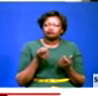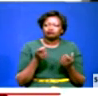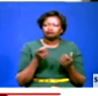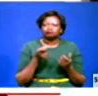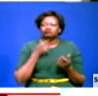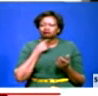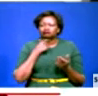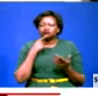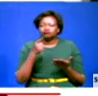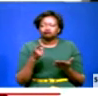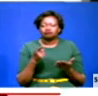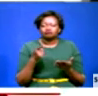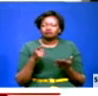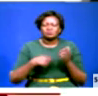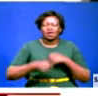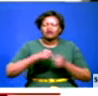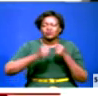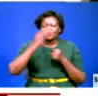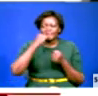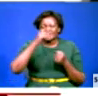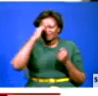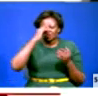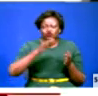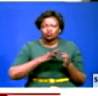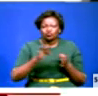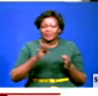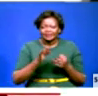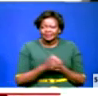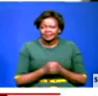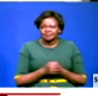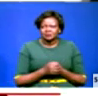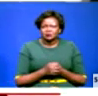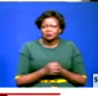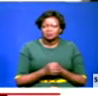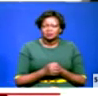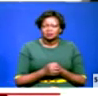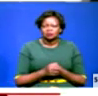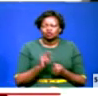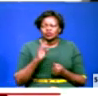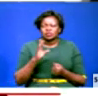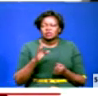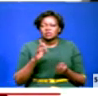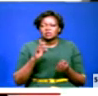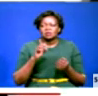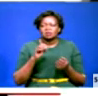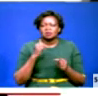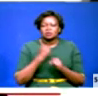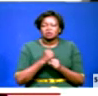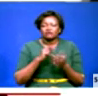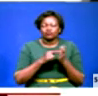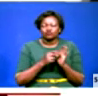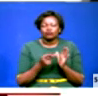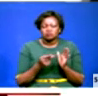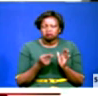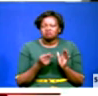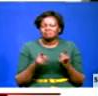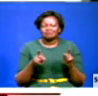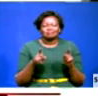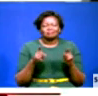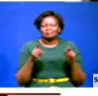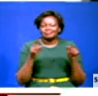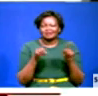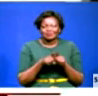to extend universal healthcare coverage staff contracts for 3 years under the same conditions. The unions say that the move